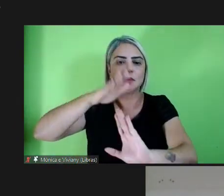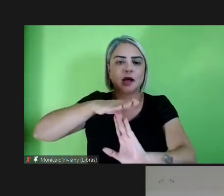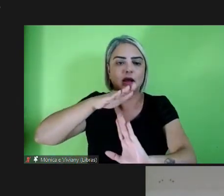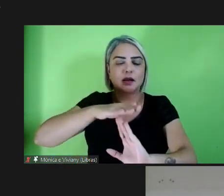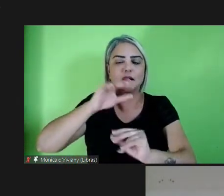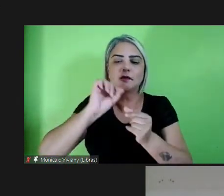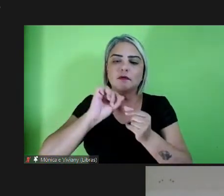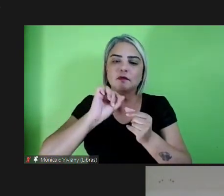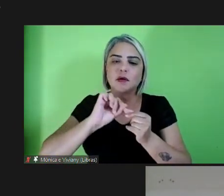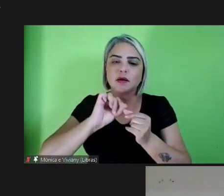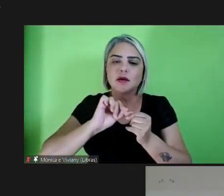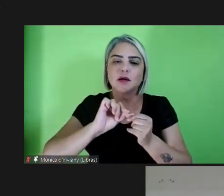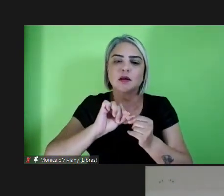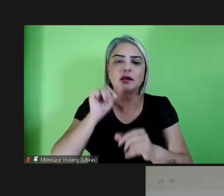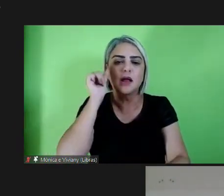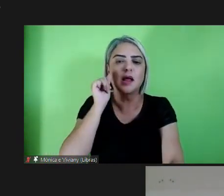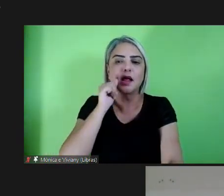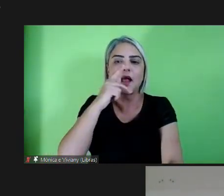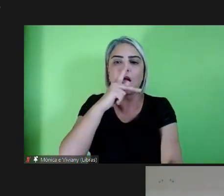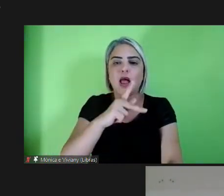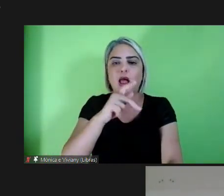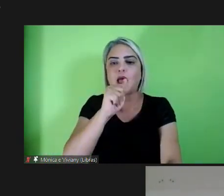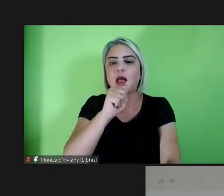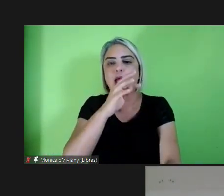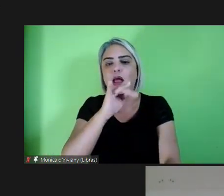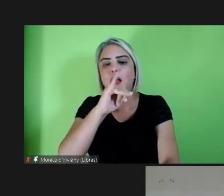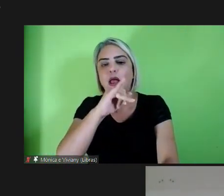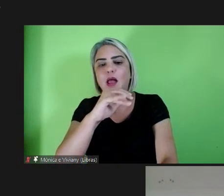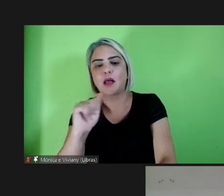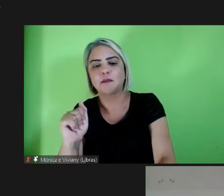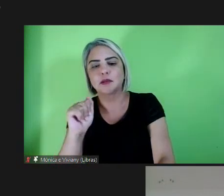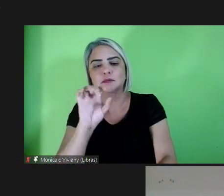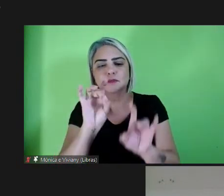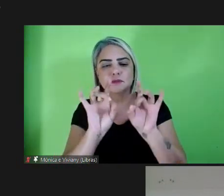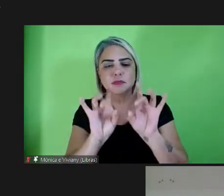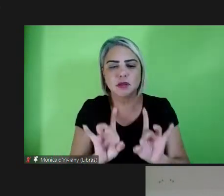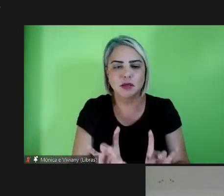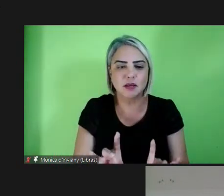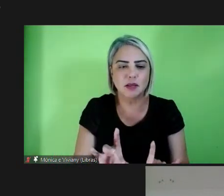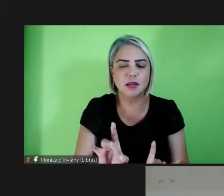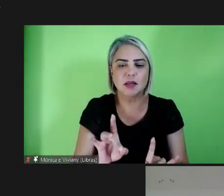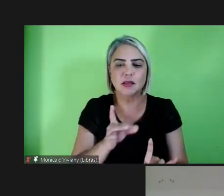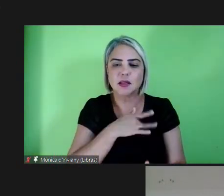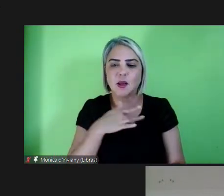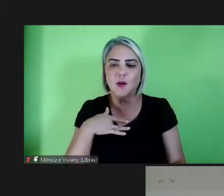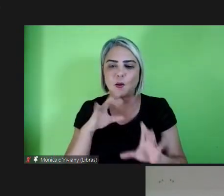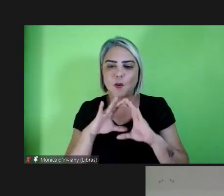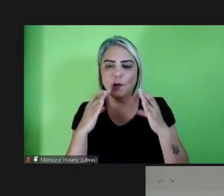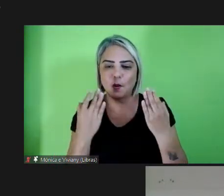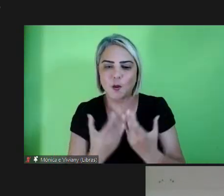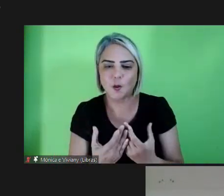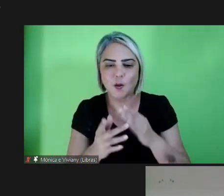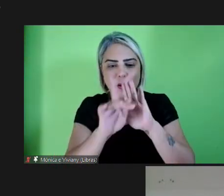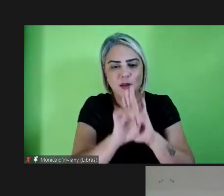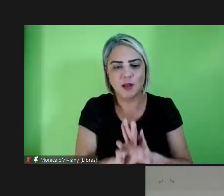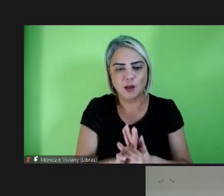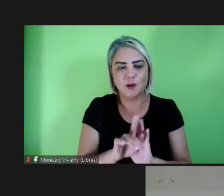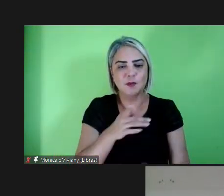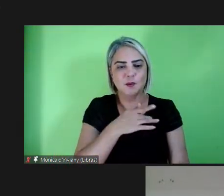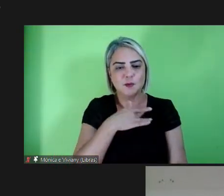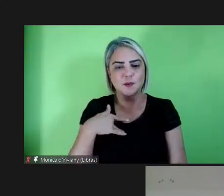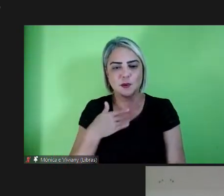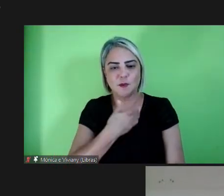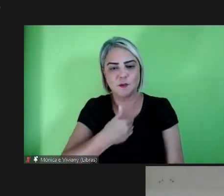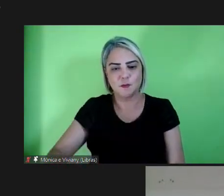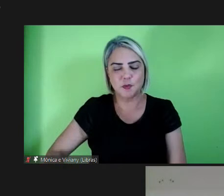Curitiba, Paraná, which will be performed by Miss Patrícia Aldri, specialist in collective health, in management and